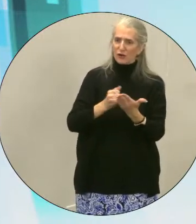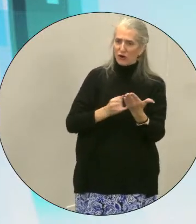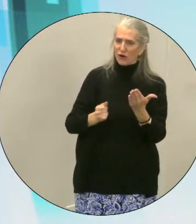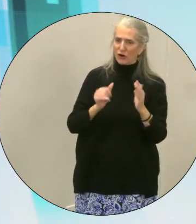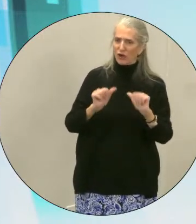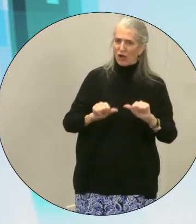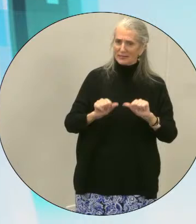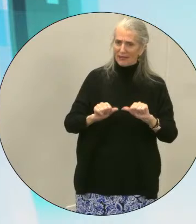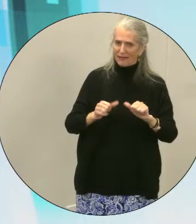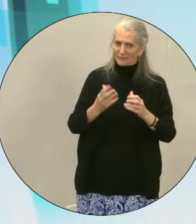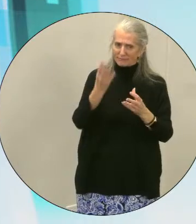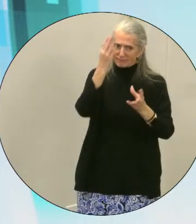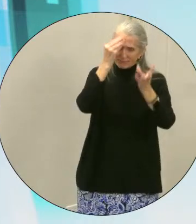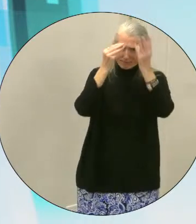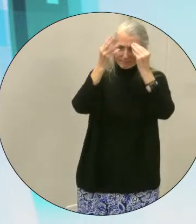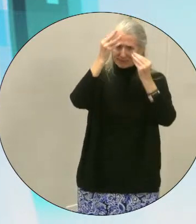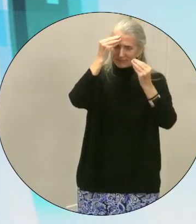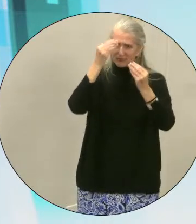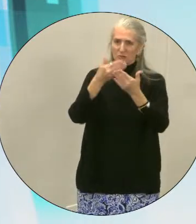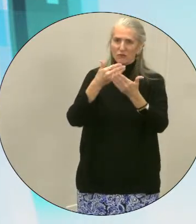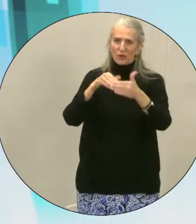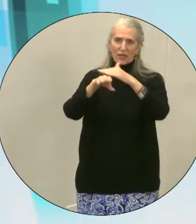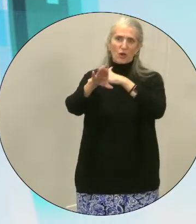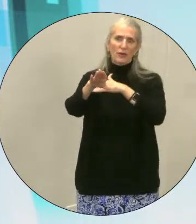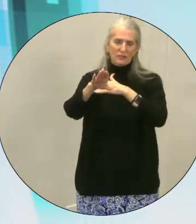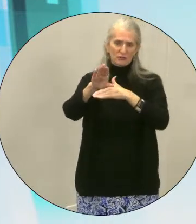they're going into sixth grade?